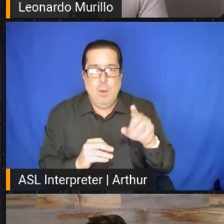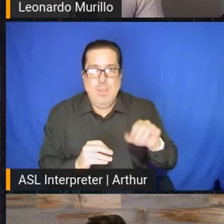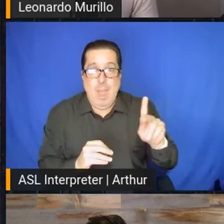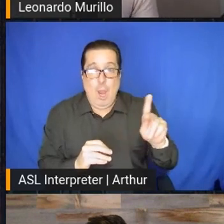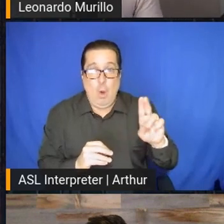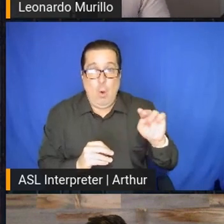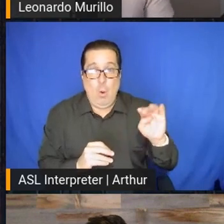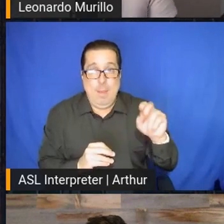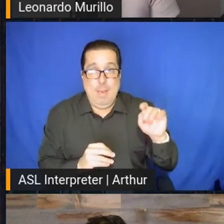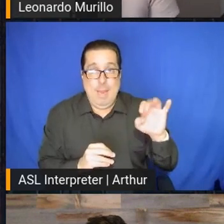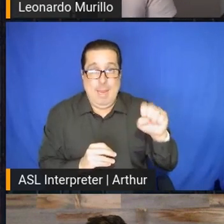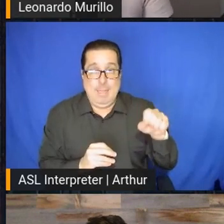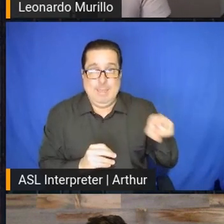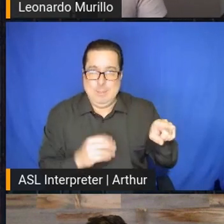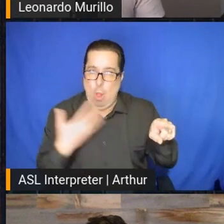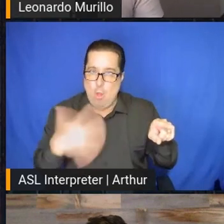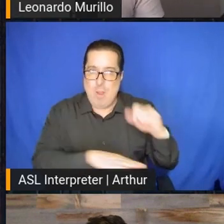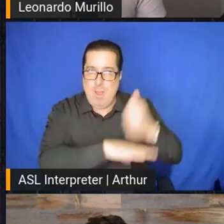Kubernetes is already about